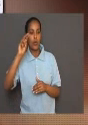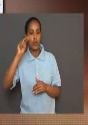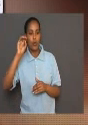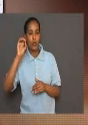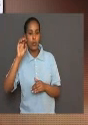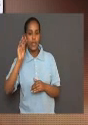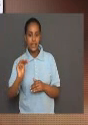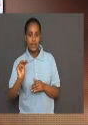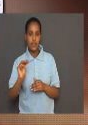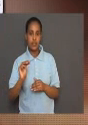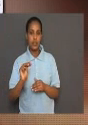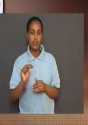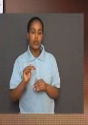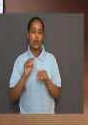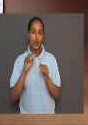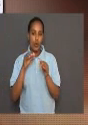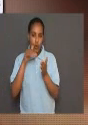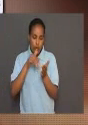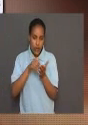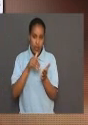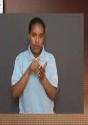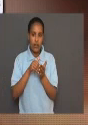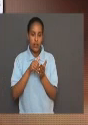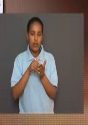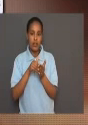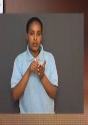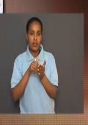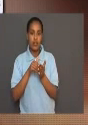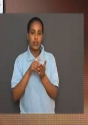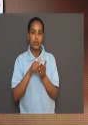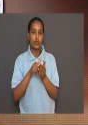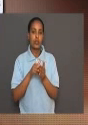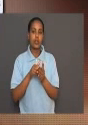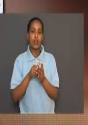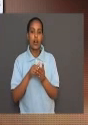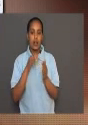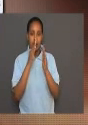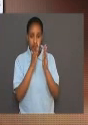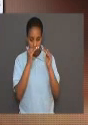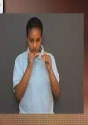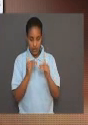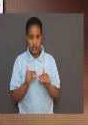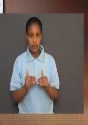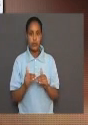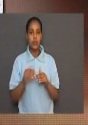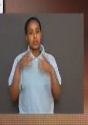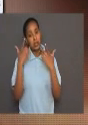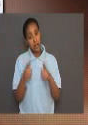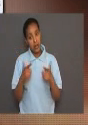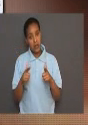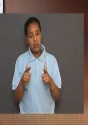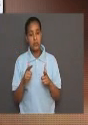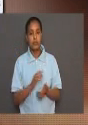Random polymers contain repeating units which are arranged in a random